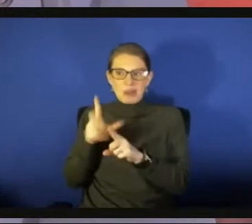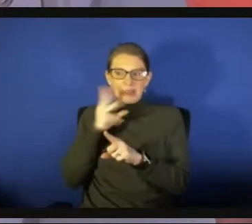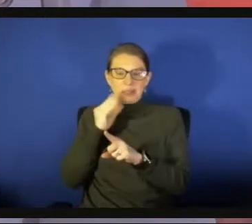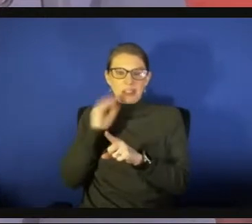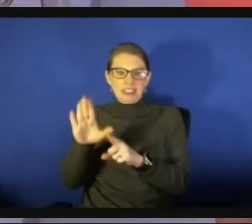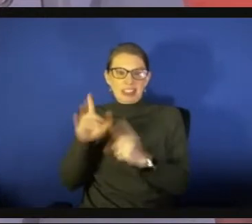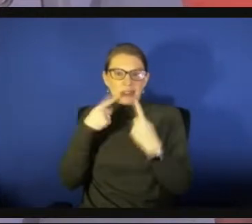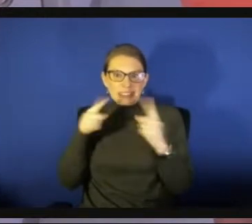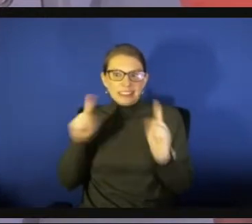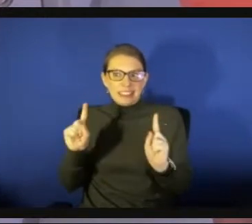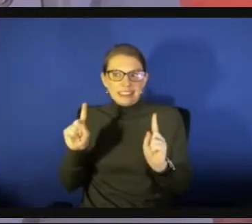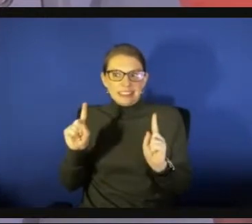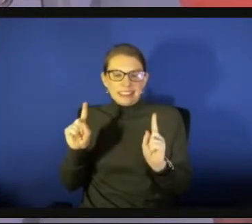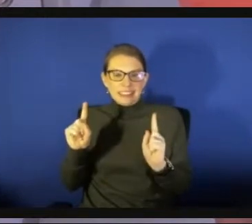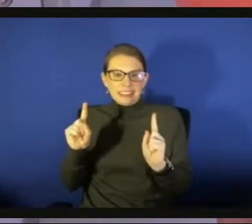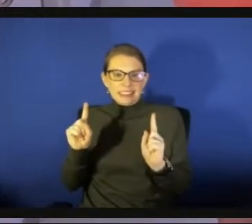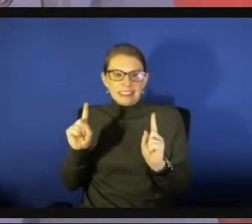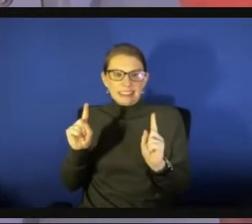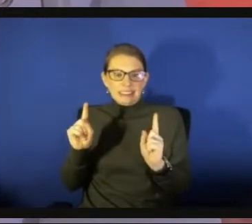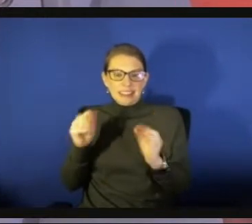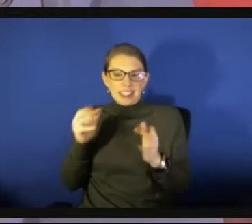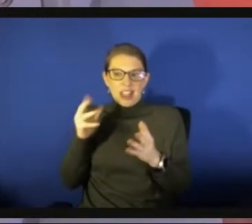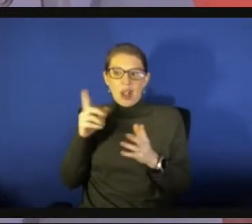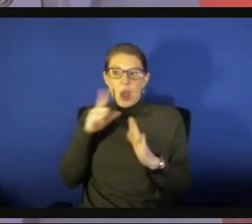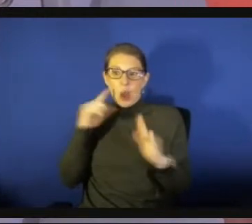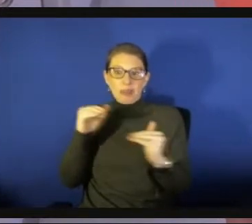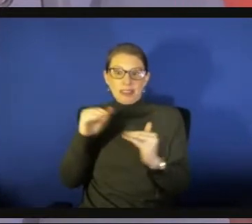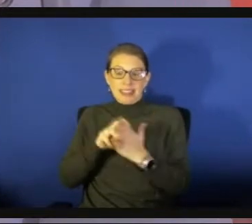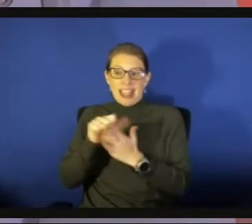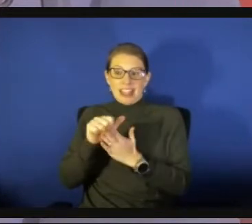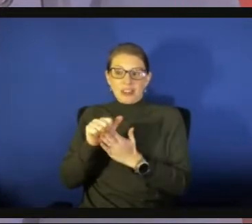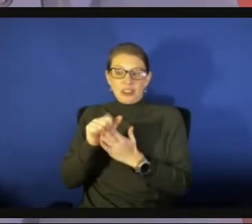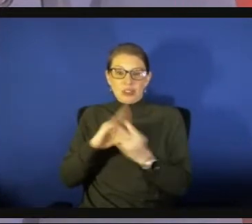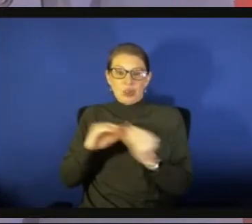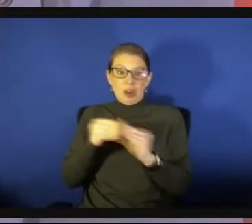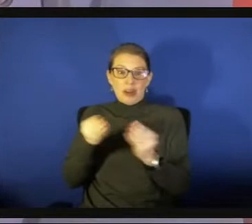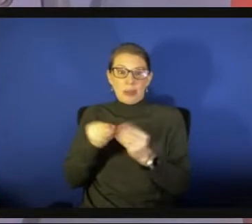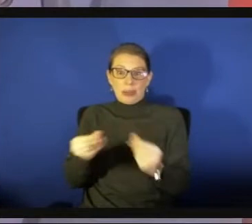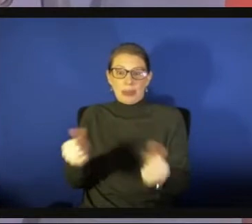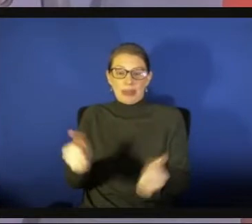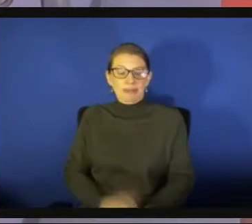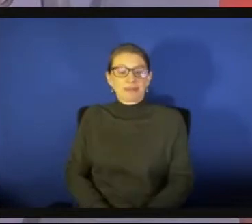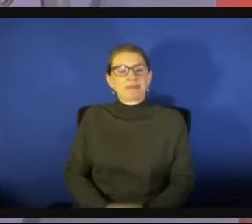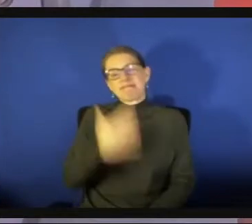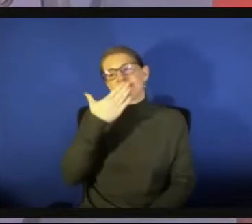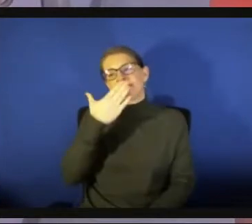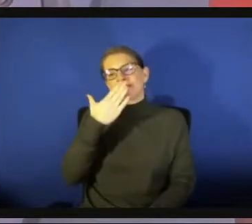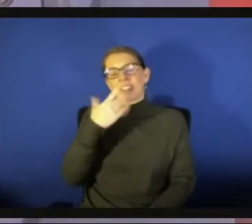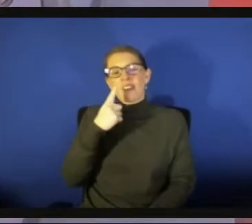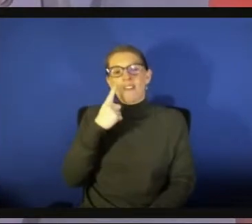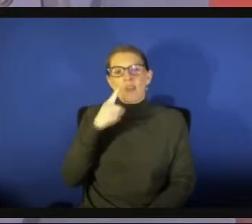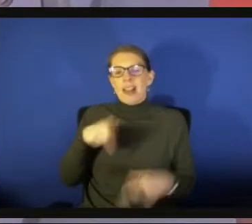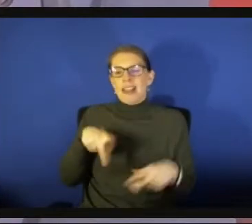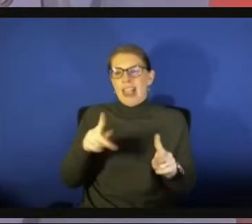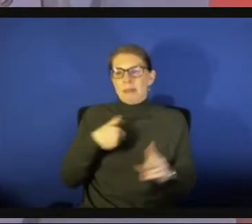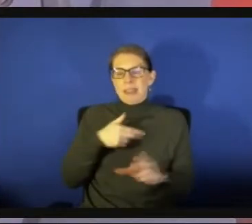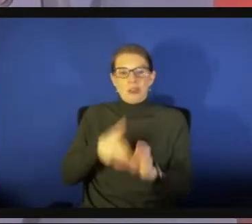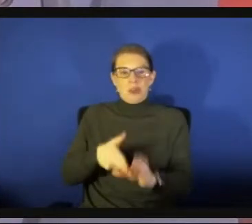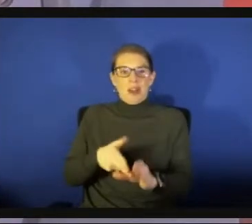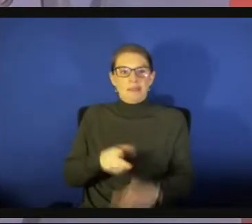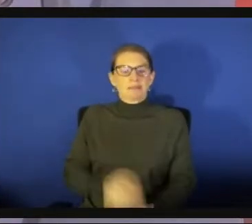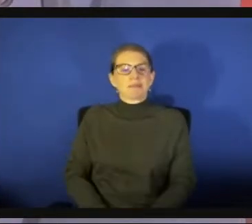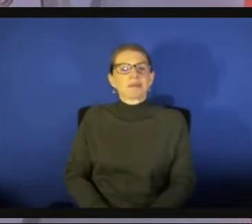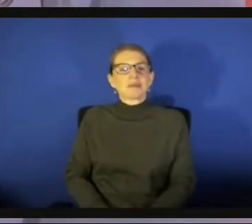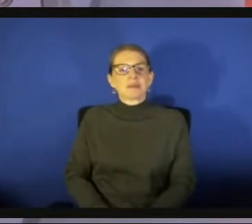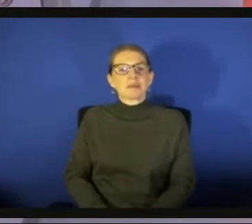hopefully bring it to an end. So thank you for letting me kind of tag along down the road with you. It's been really fun. I'm going to send